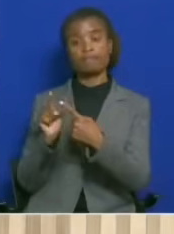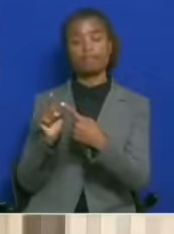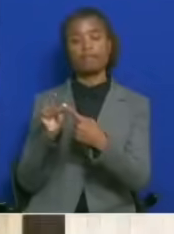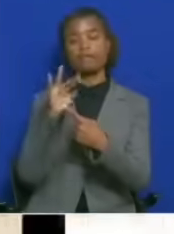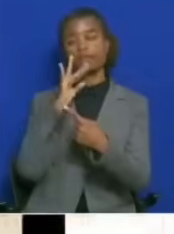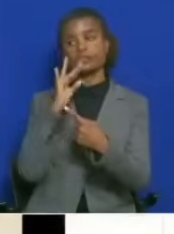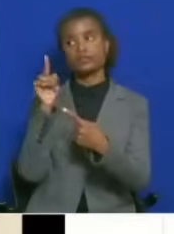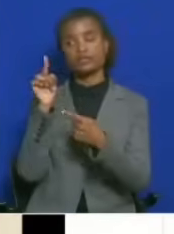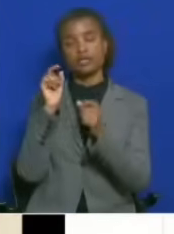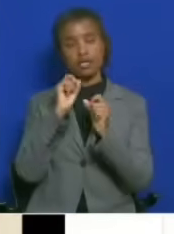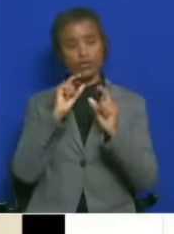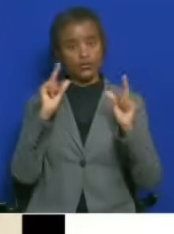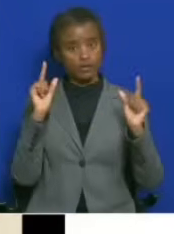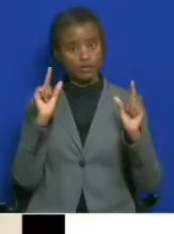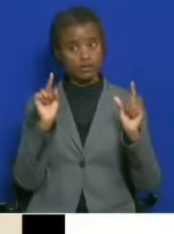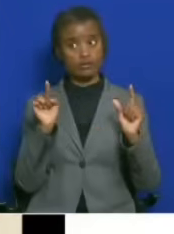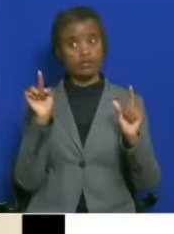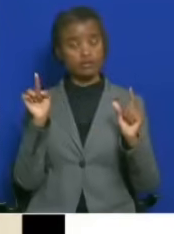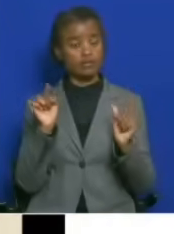on, bro."